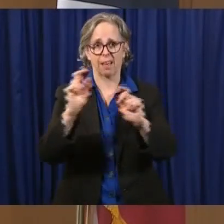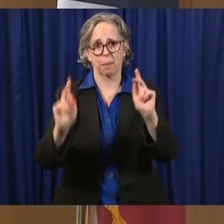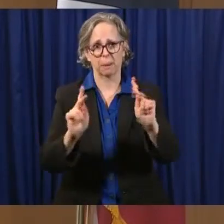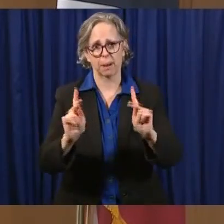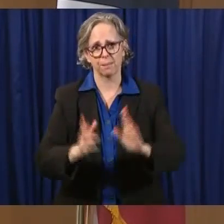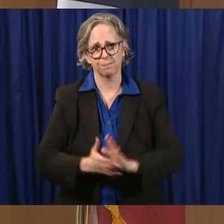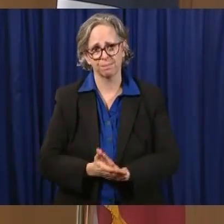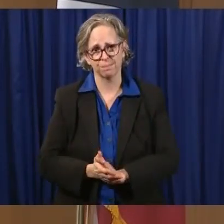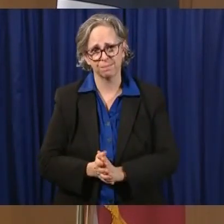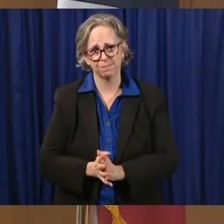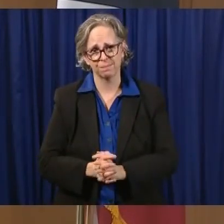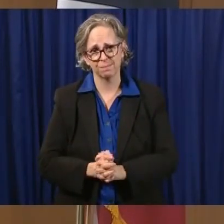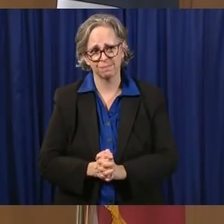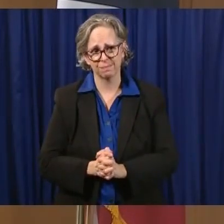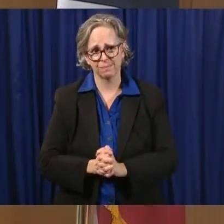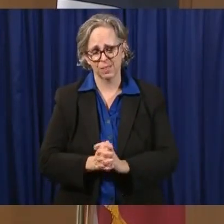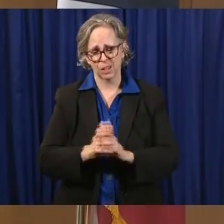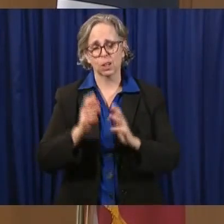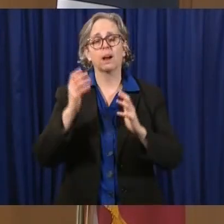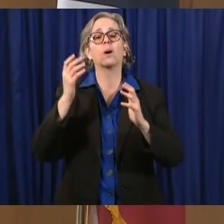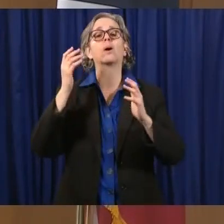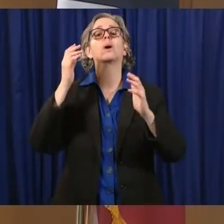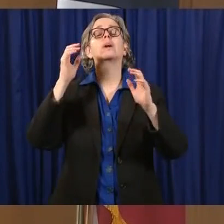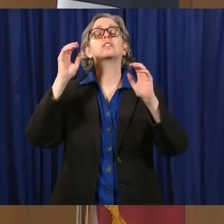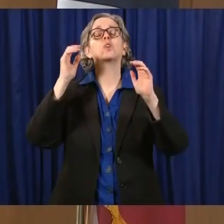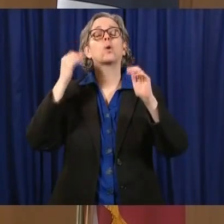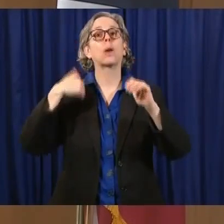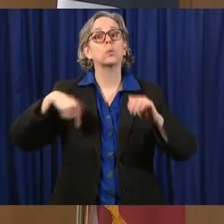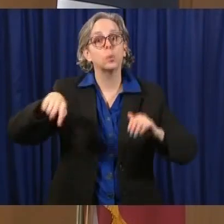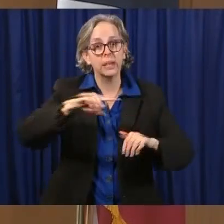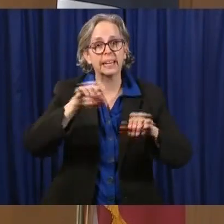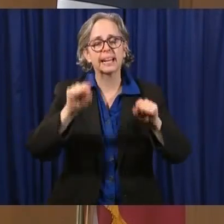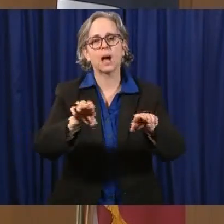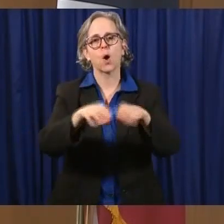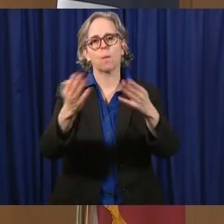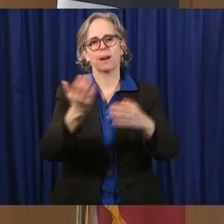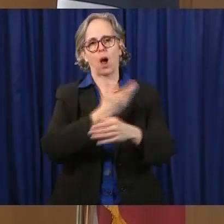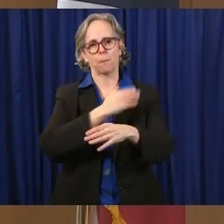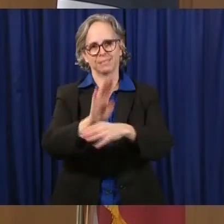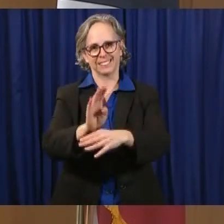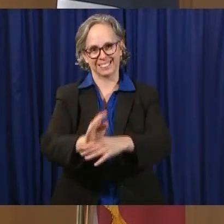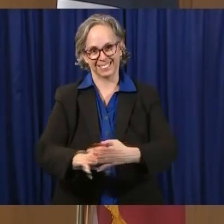But I would just say this, that